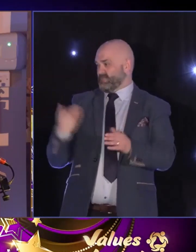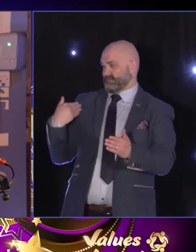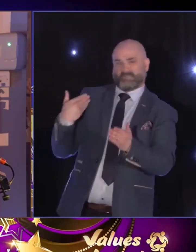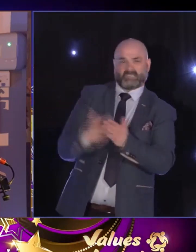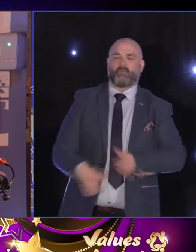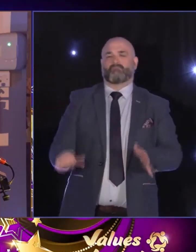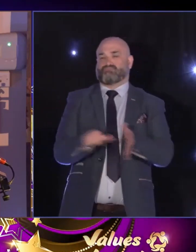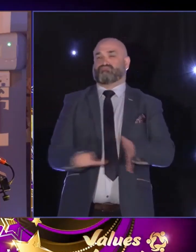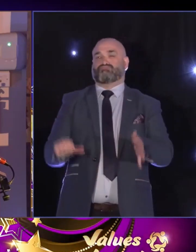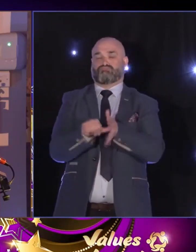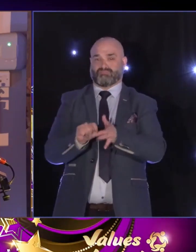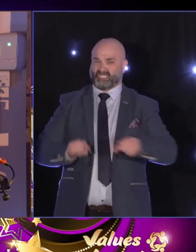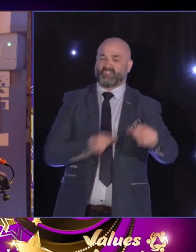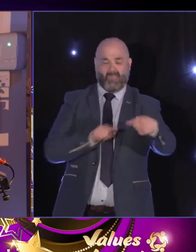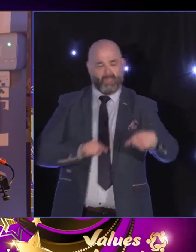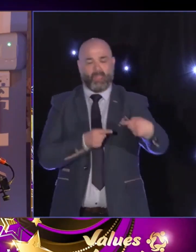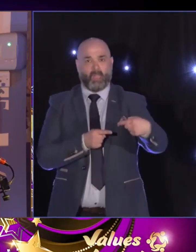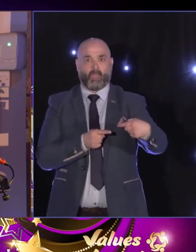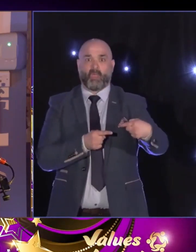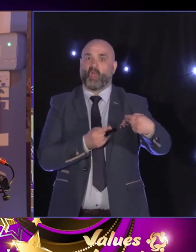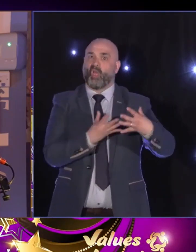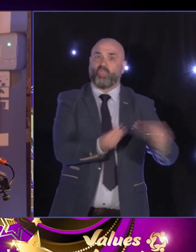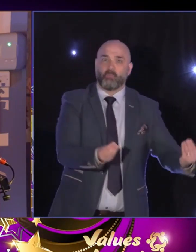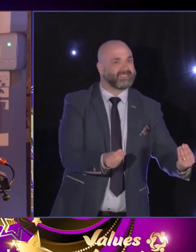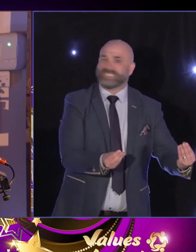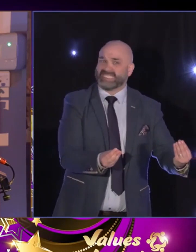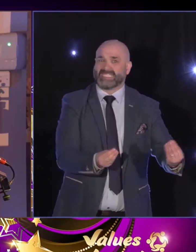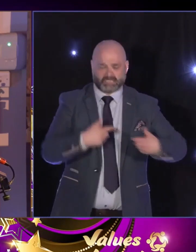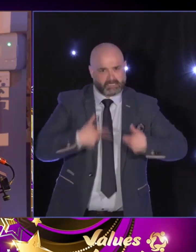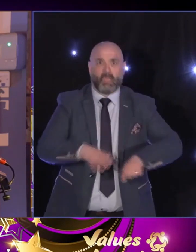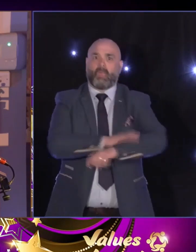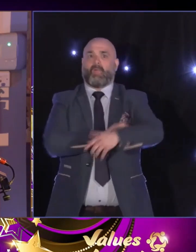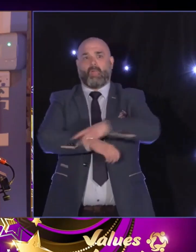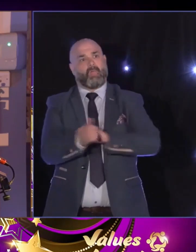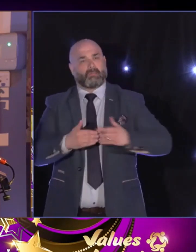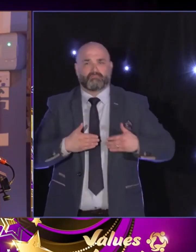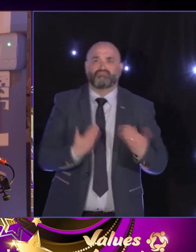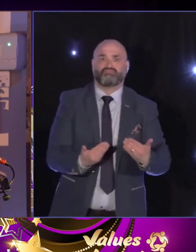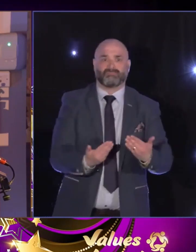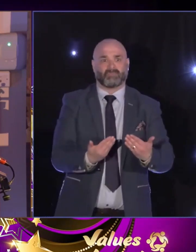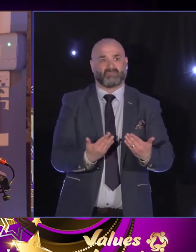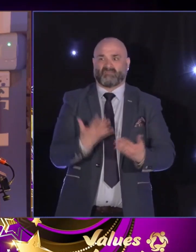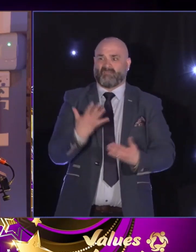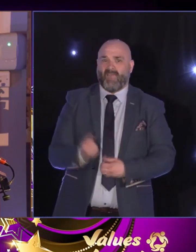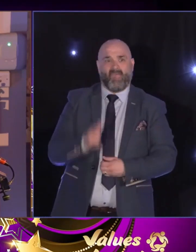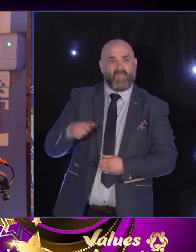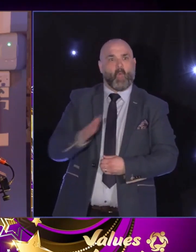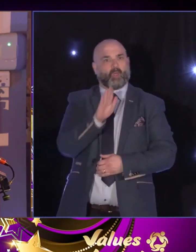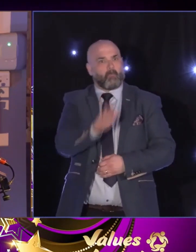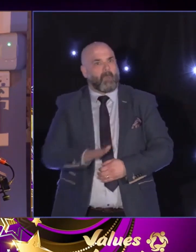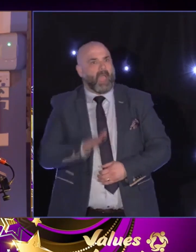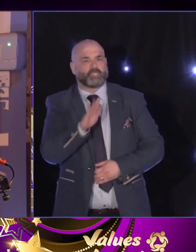and that those challenges haven't gone away. So to read with such compassion, the inclusiveness, the